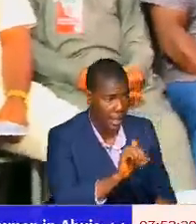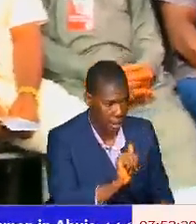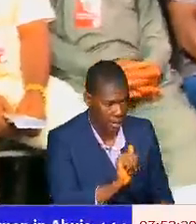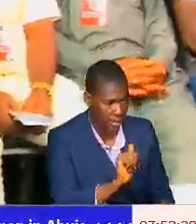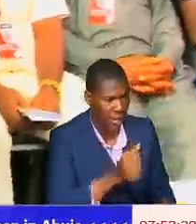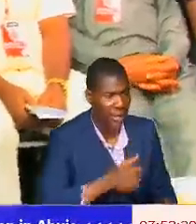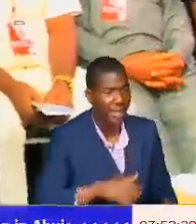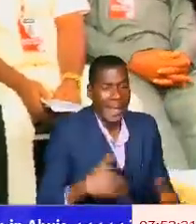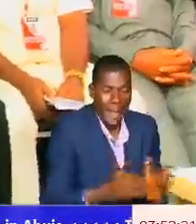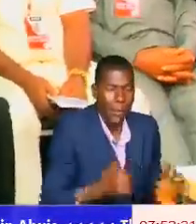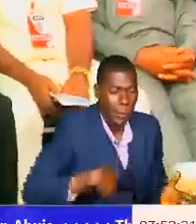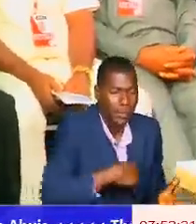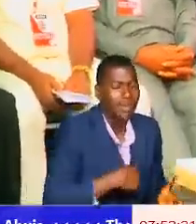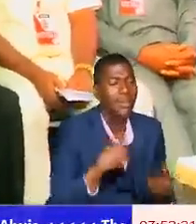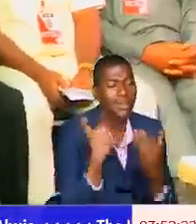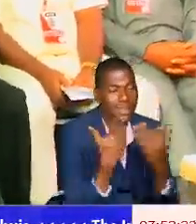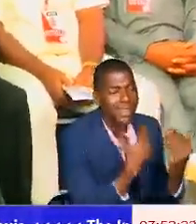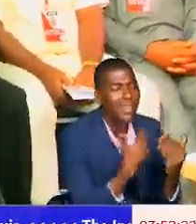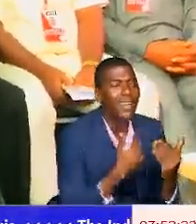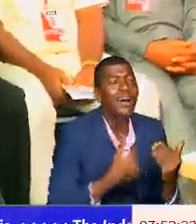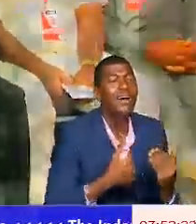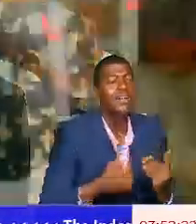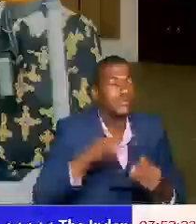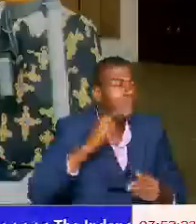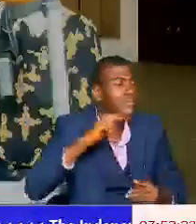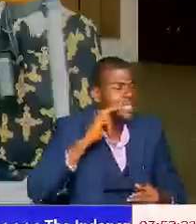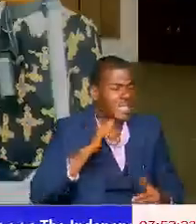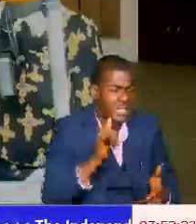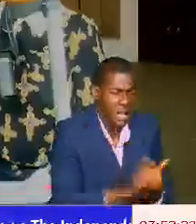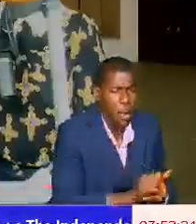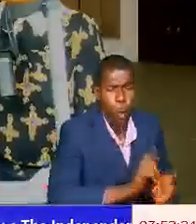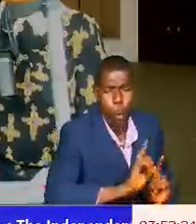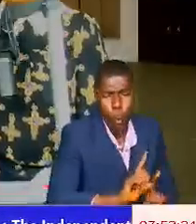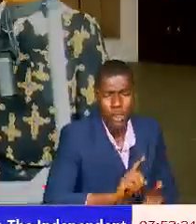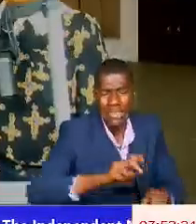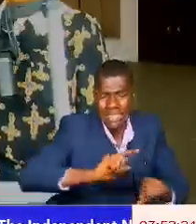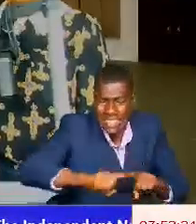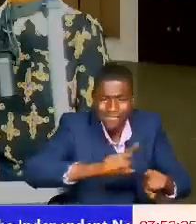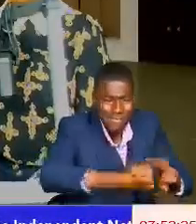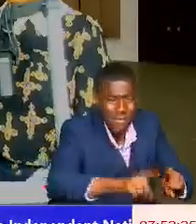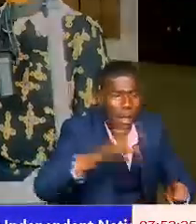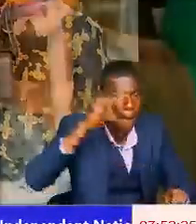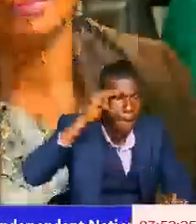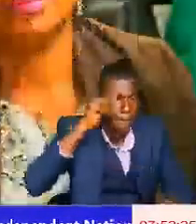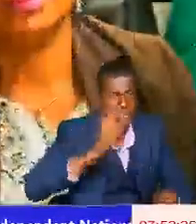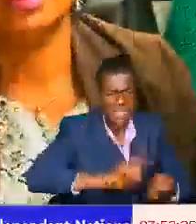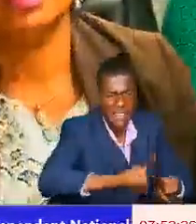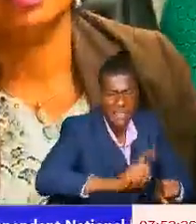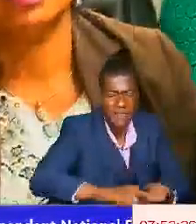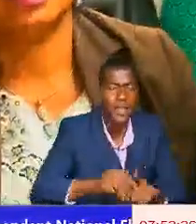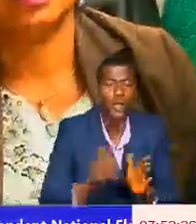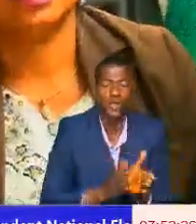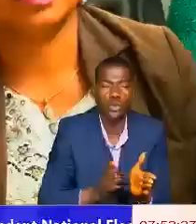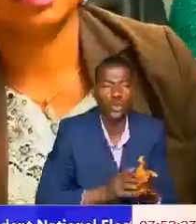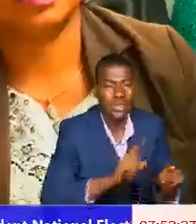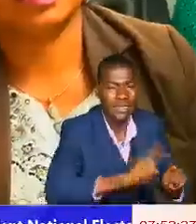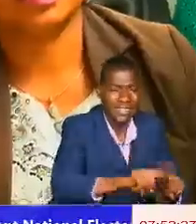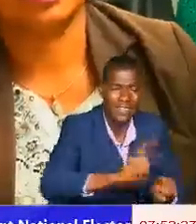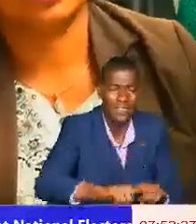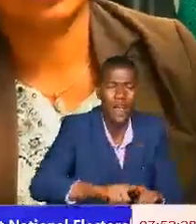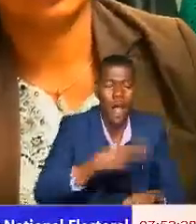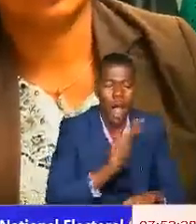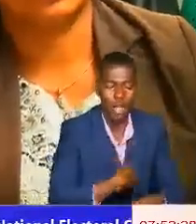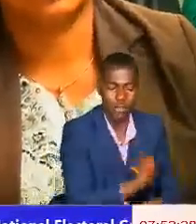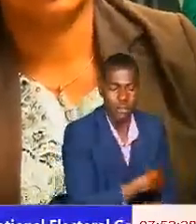Our citizens, all of us, where they go, different ministries, different hospitals, different schools to go get service.